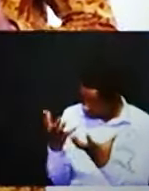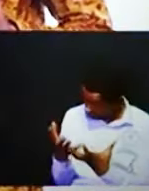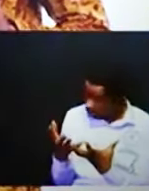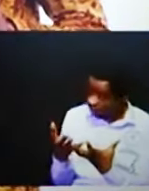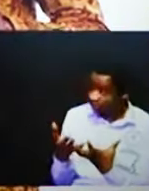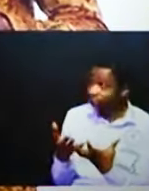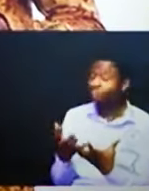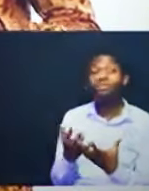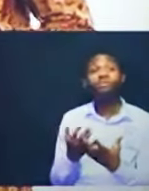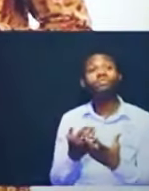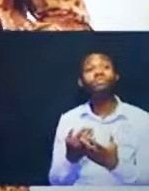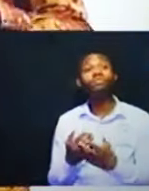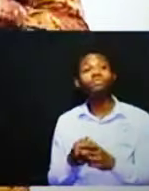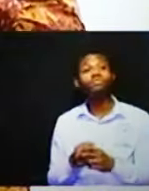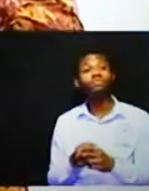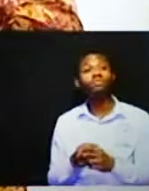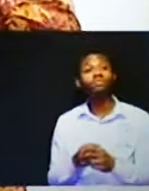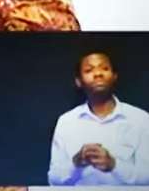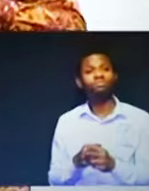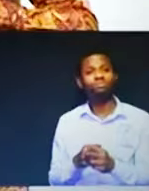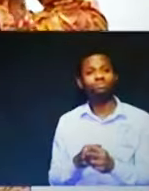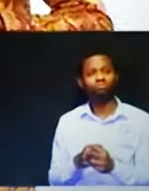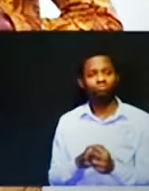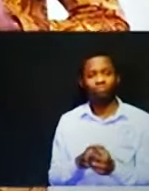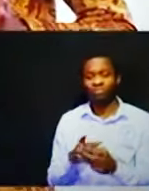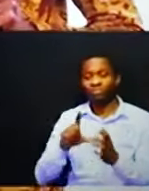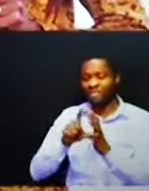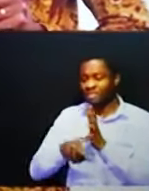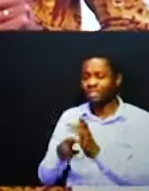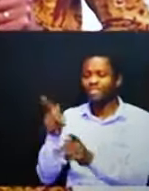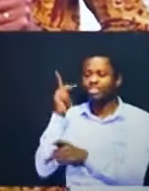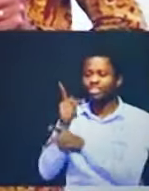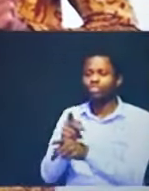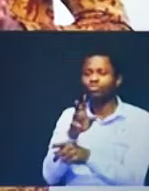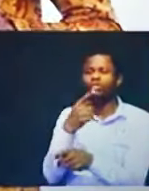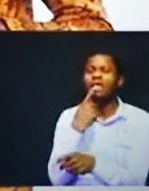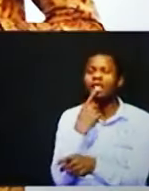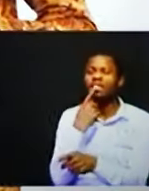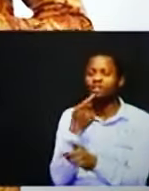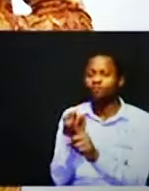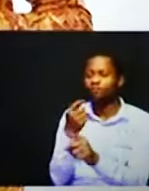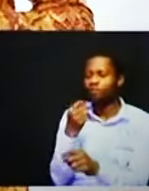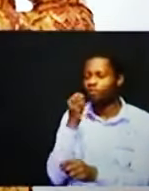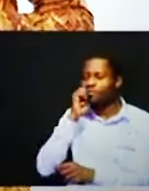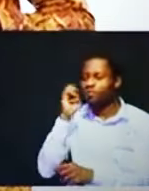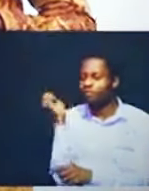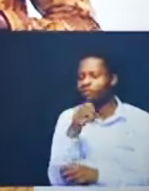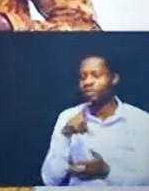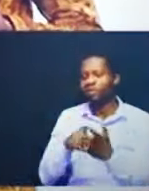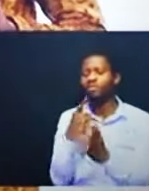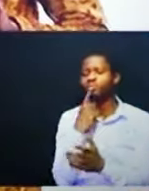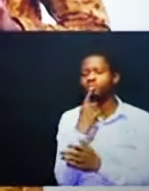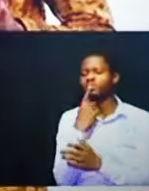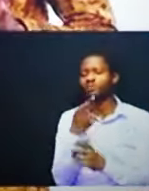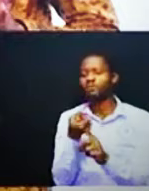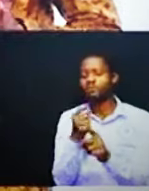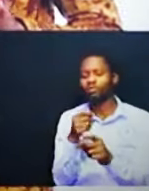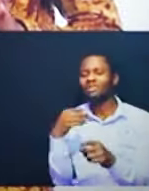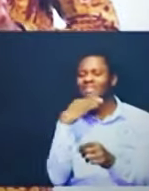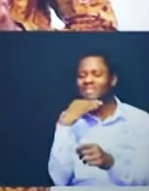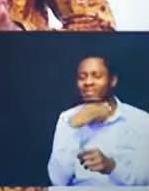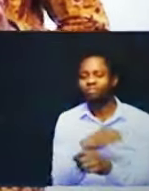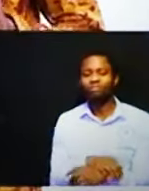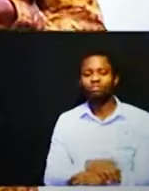nkwa na opese ohunu onyinchere. Now keep your tongue from evil and your lips from telling lies. Kura otechre mabone